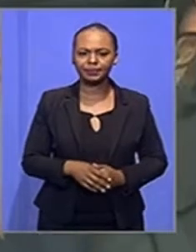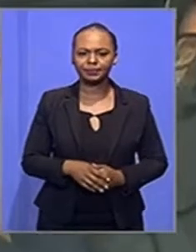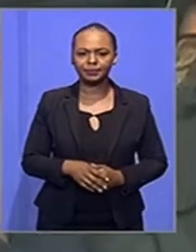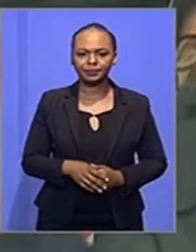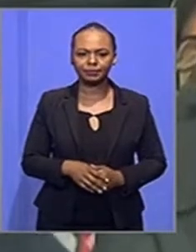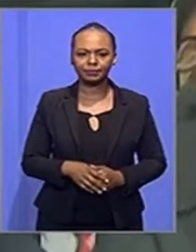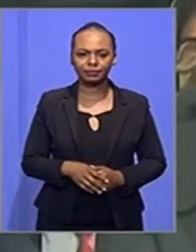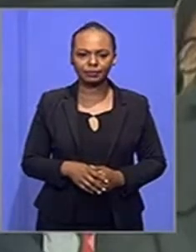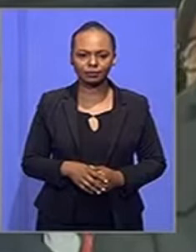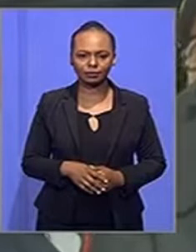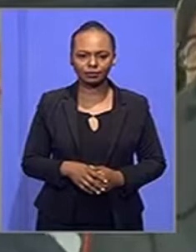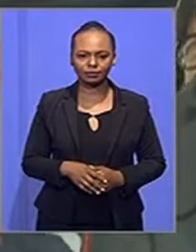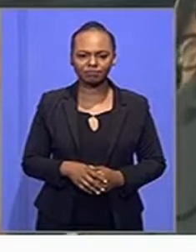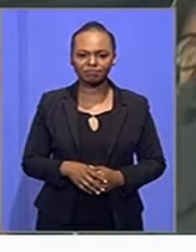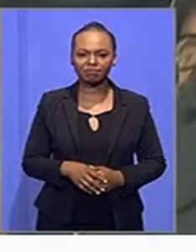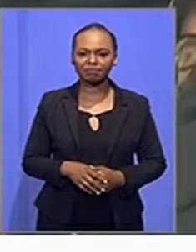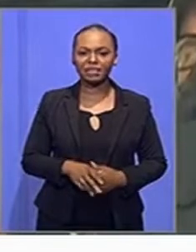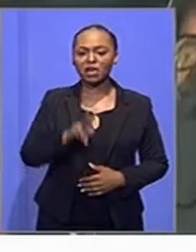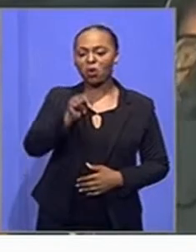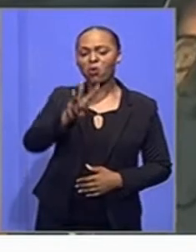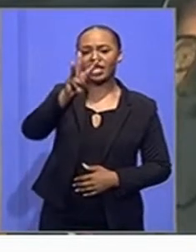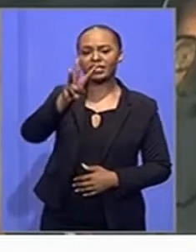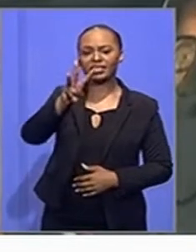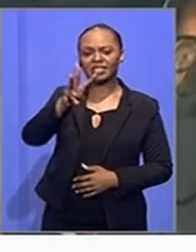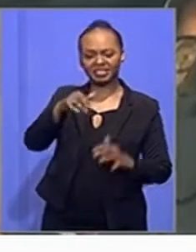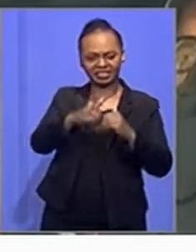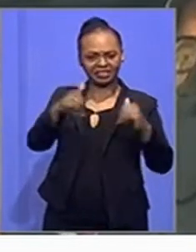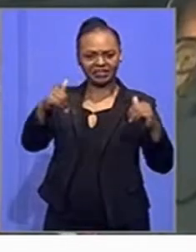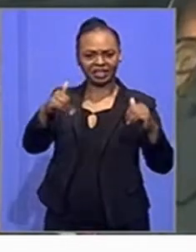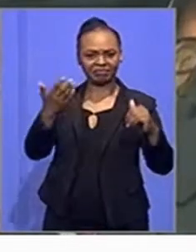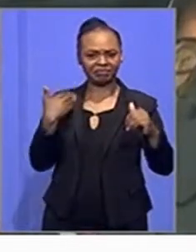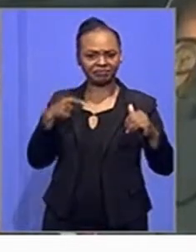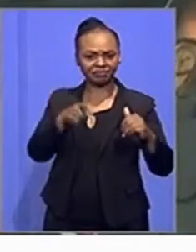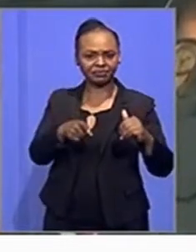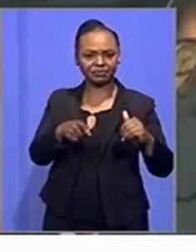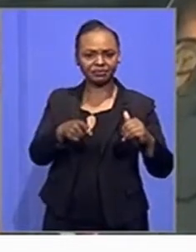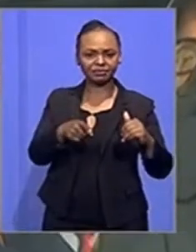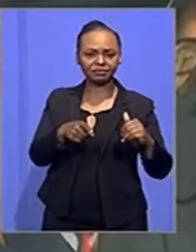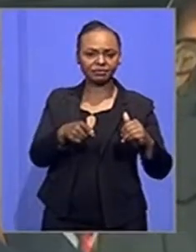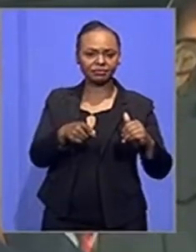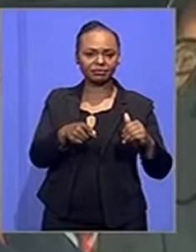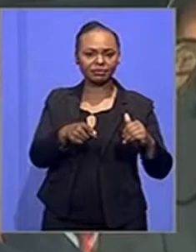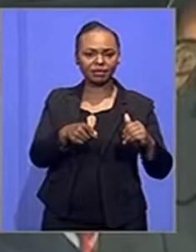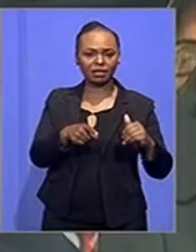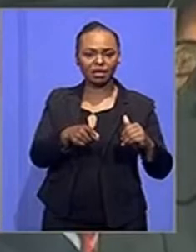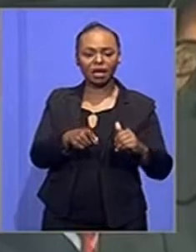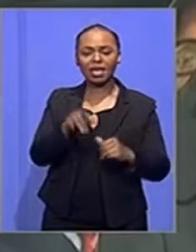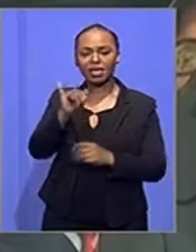They have divided Northwest. We can't fix anything in Northwest without